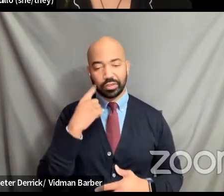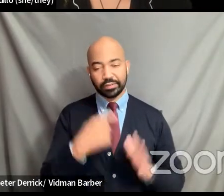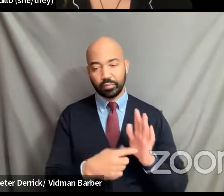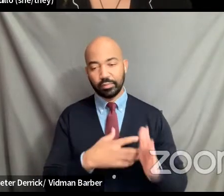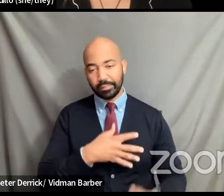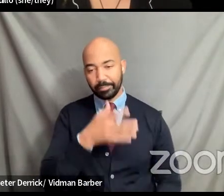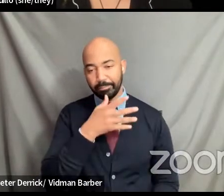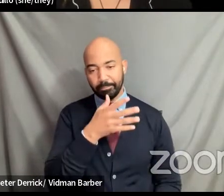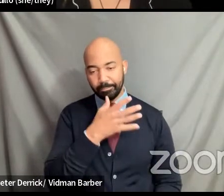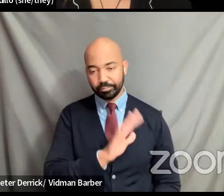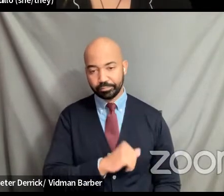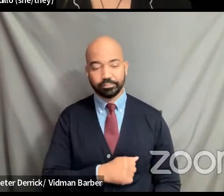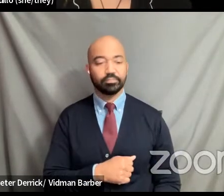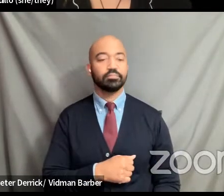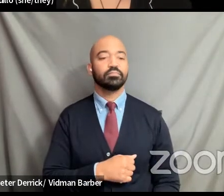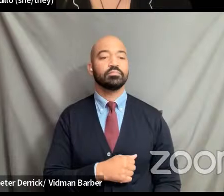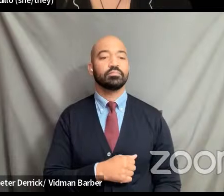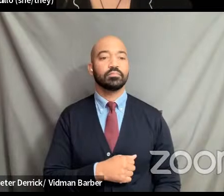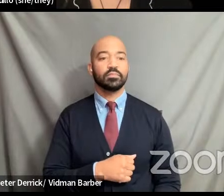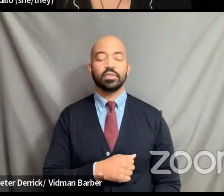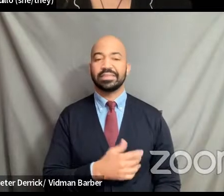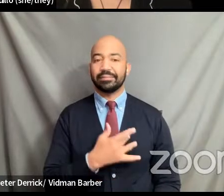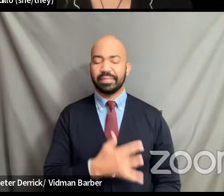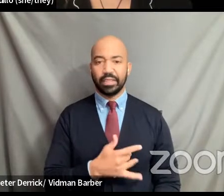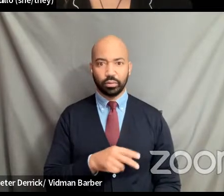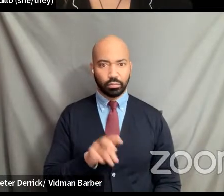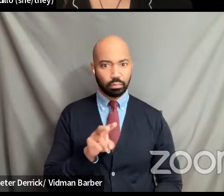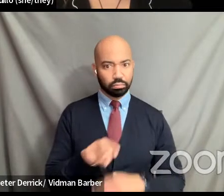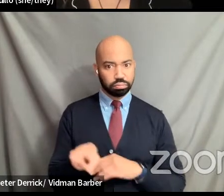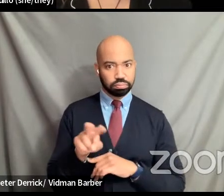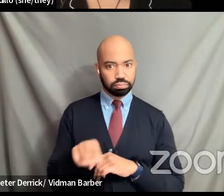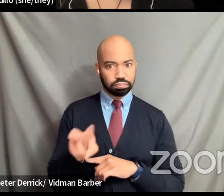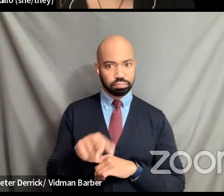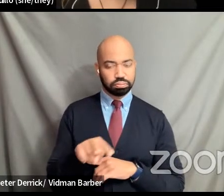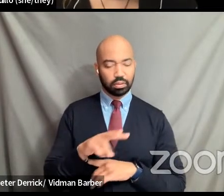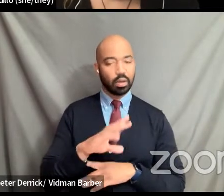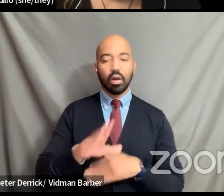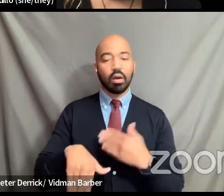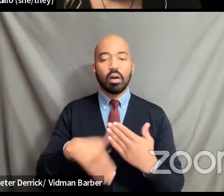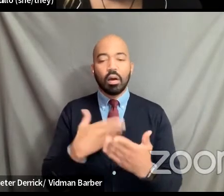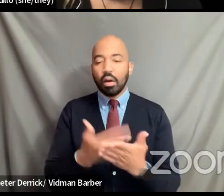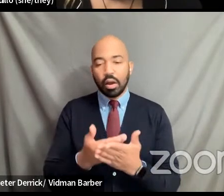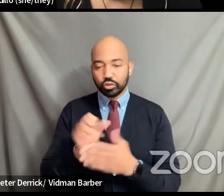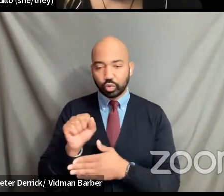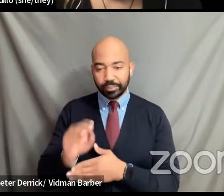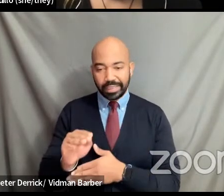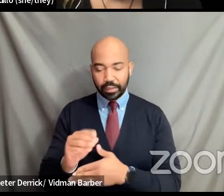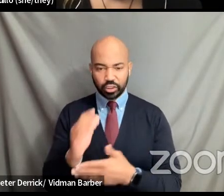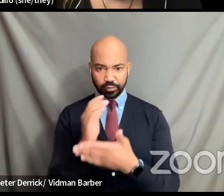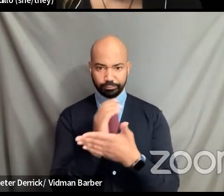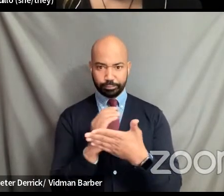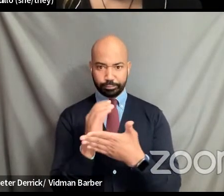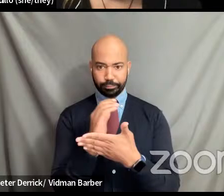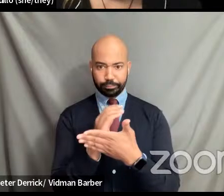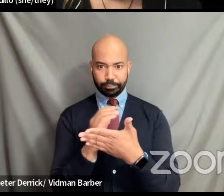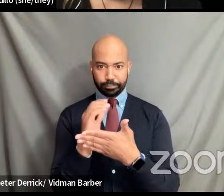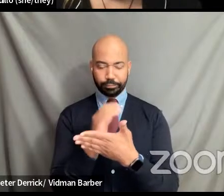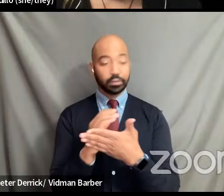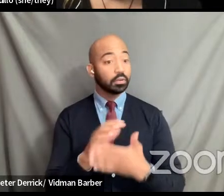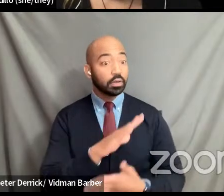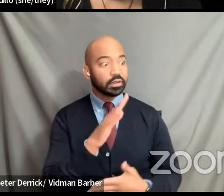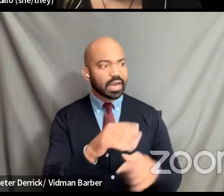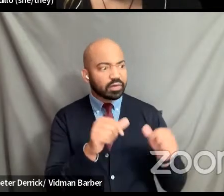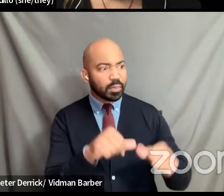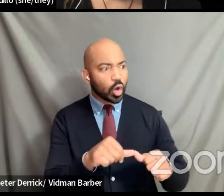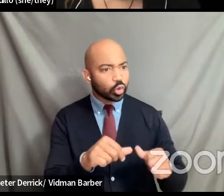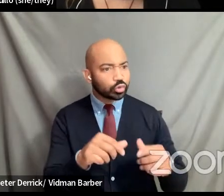right? She's like the ultimate lurker on all social media platforms, right? She just lurks. And I'm like, you never post a picture, you never